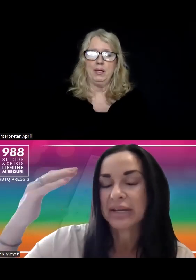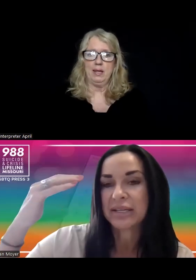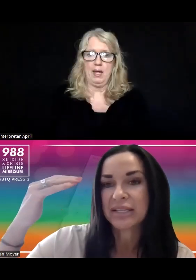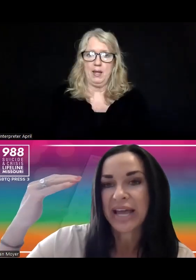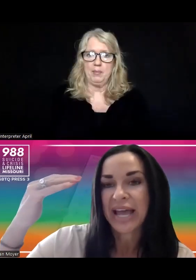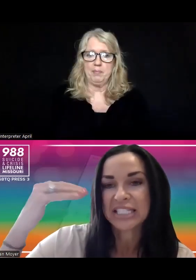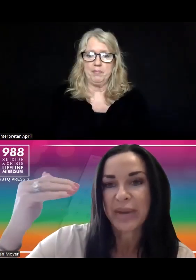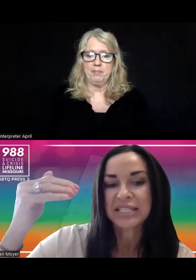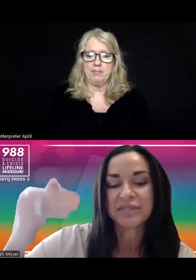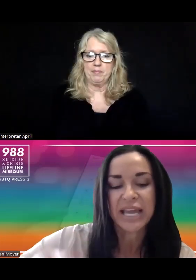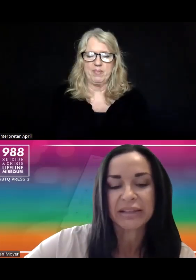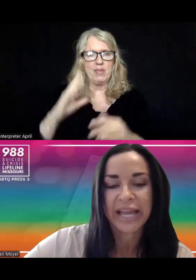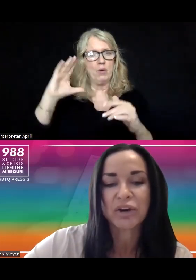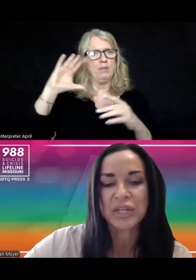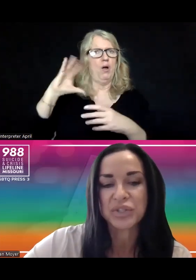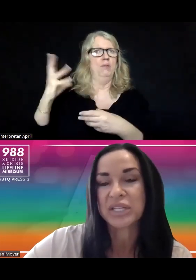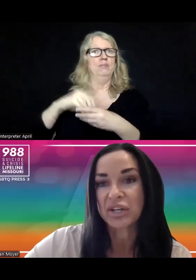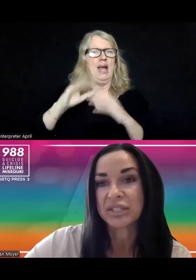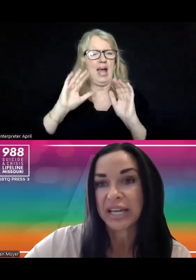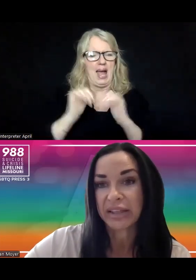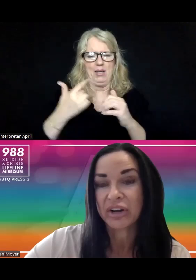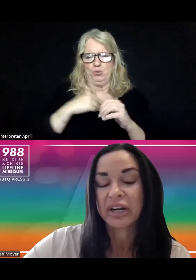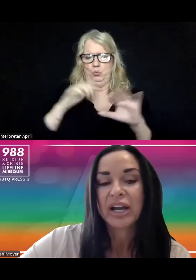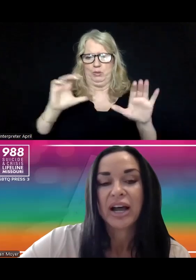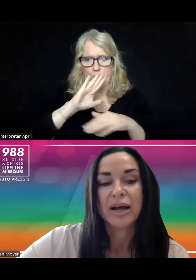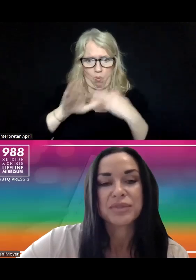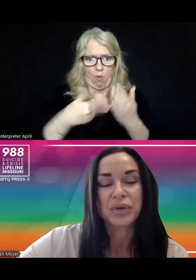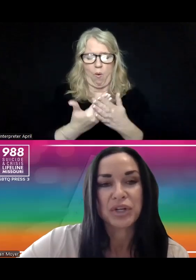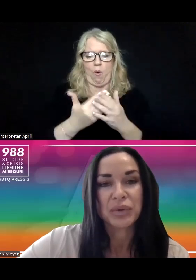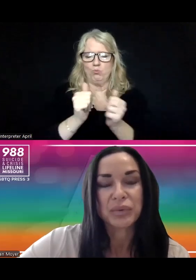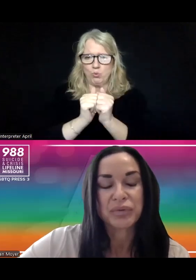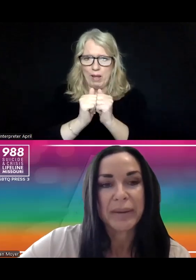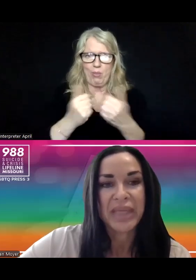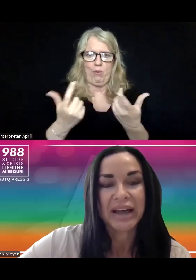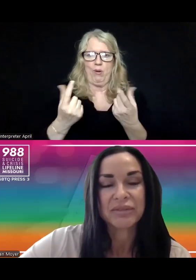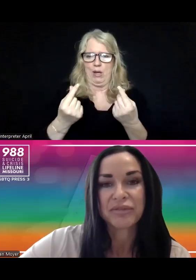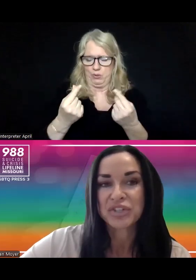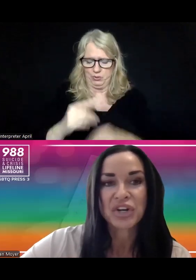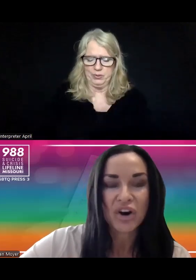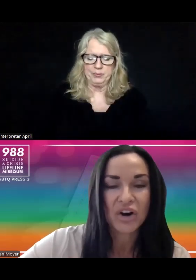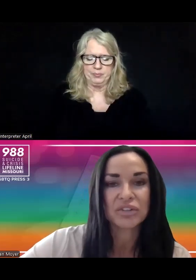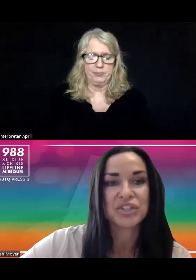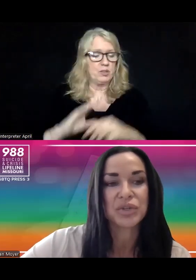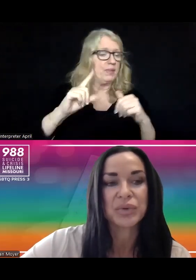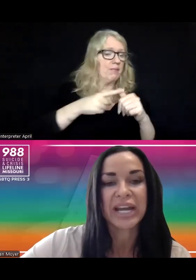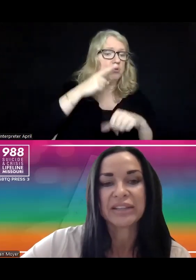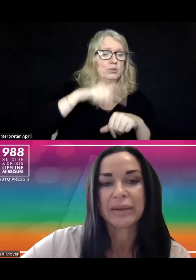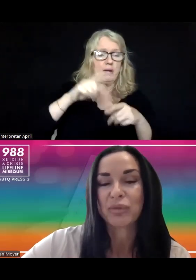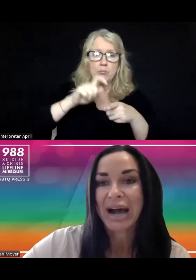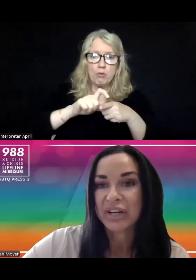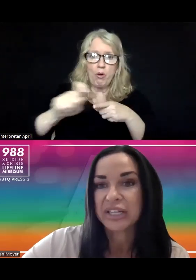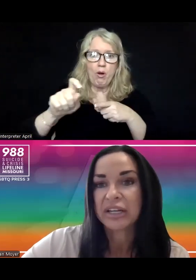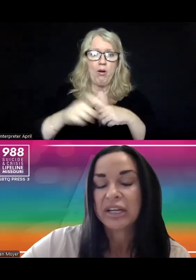in the headspace of saying, like, how do we do this all together? So, from that first call to getting